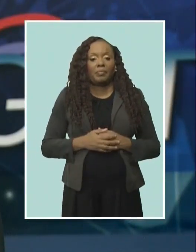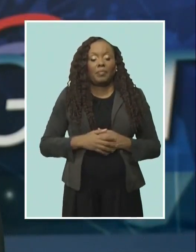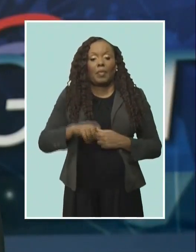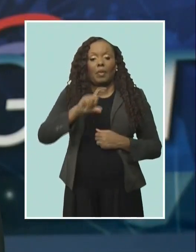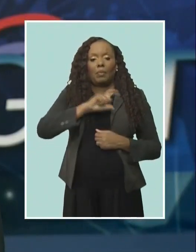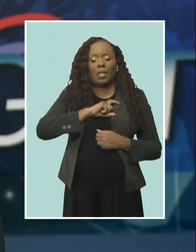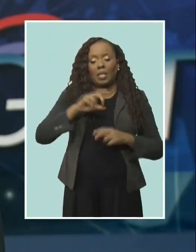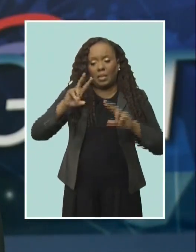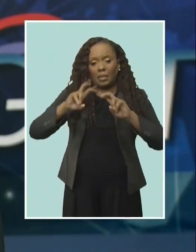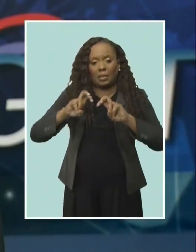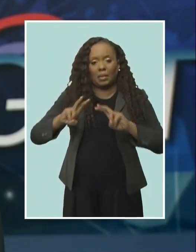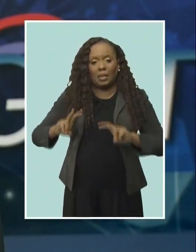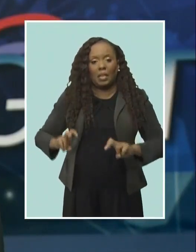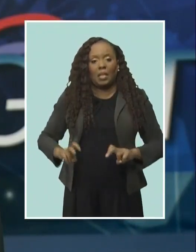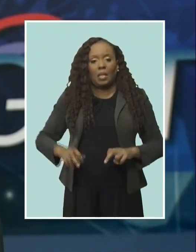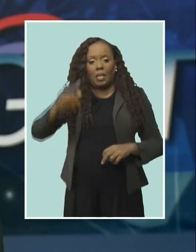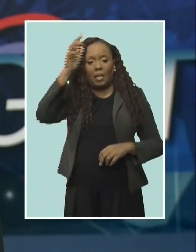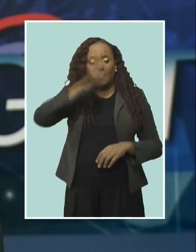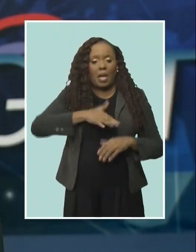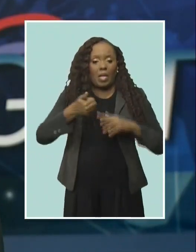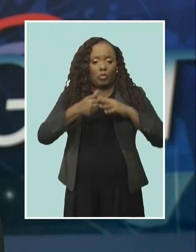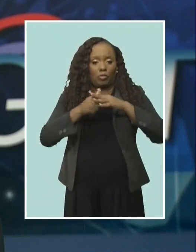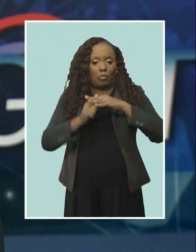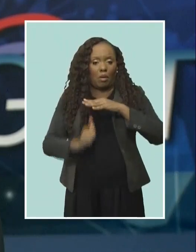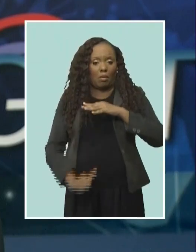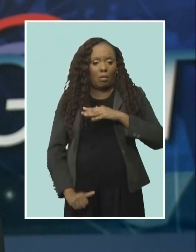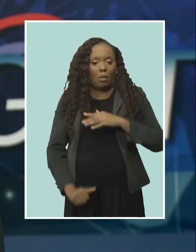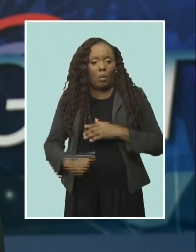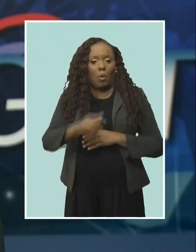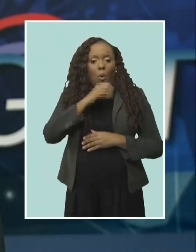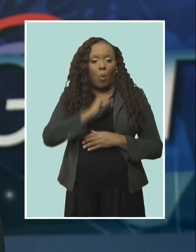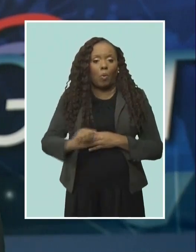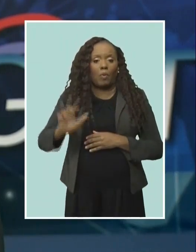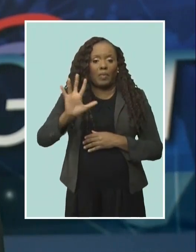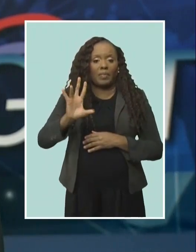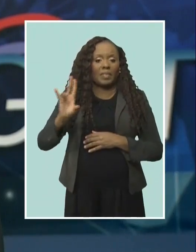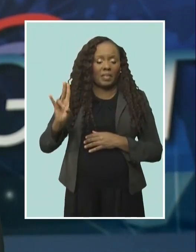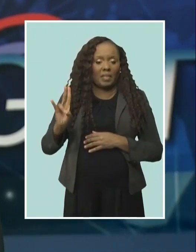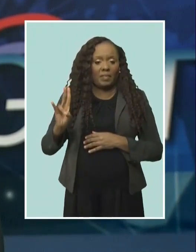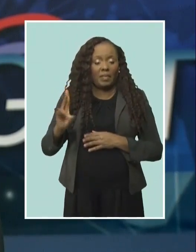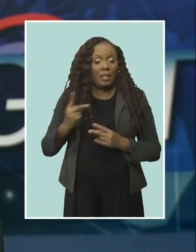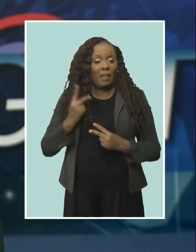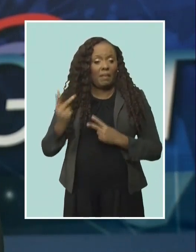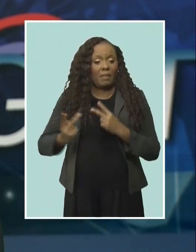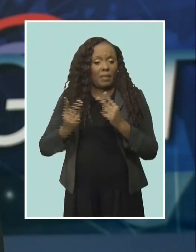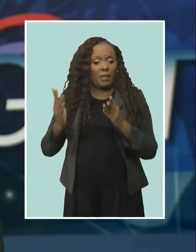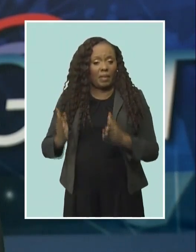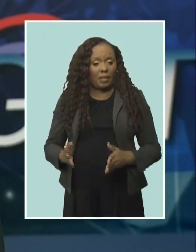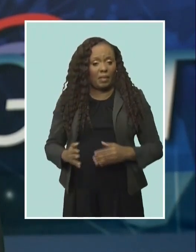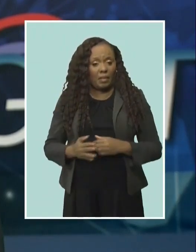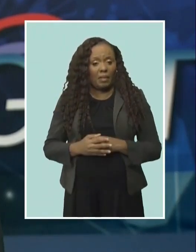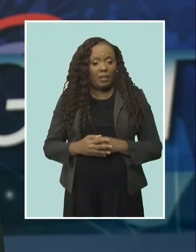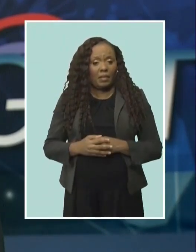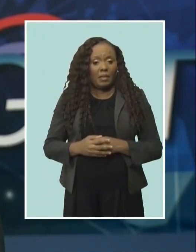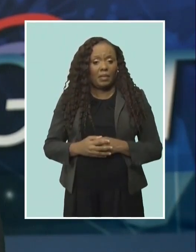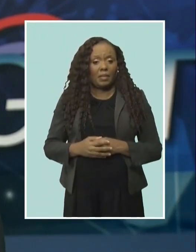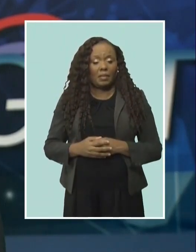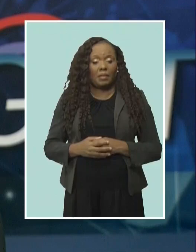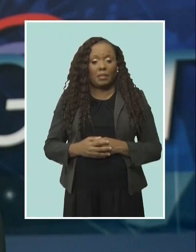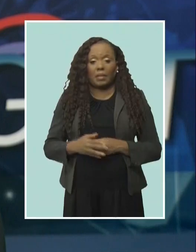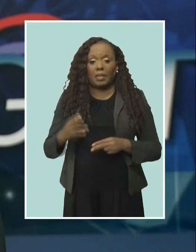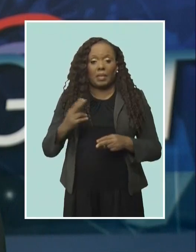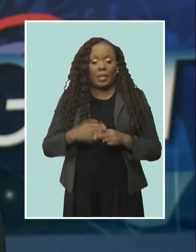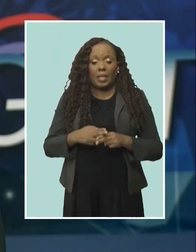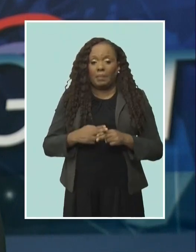Police are conducting investigations into the suspected drowning of a 57-year-old male visitor to the island. In